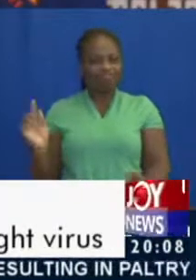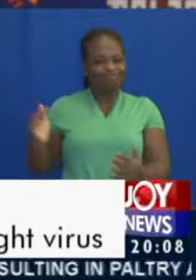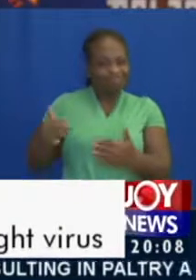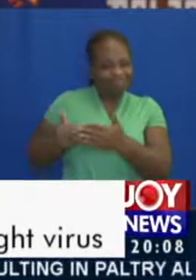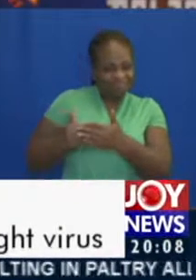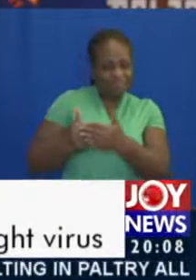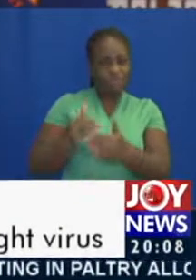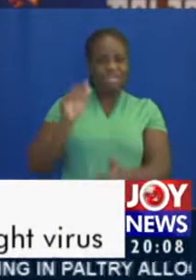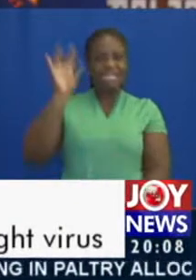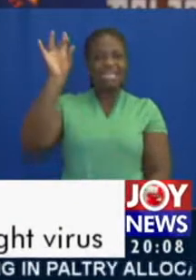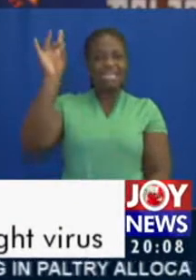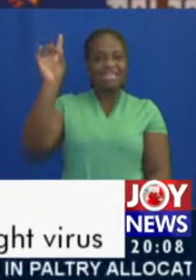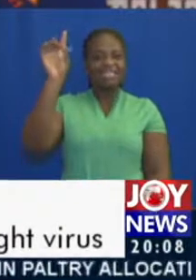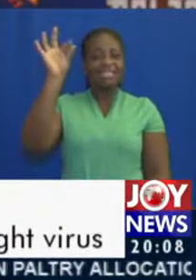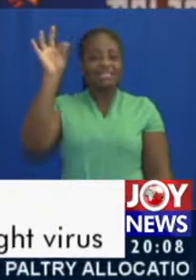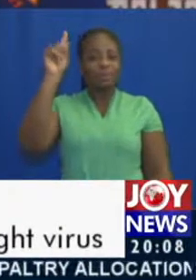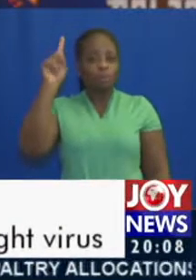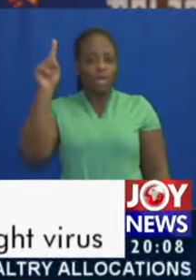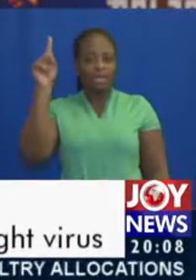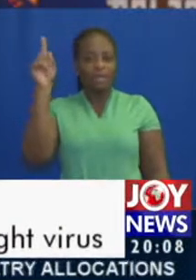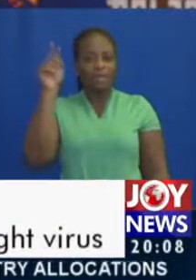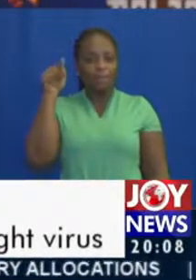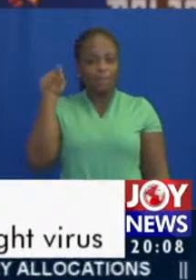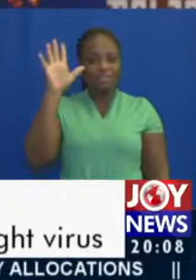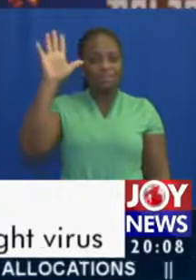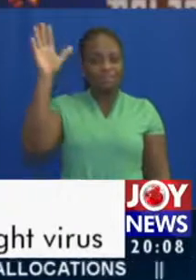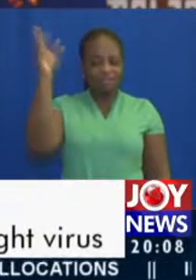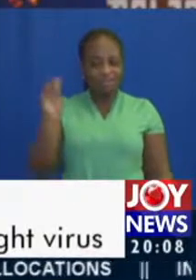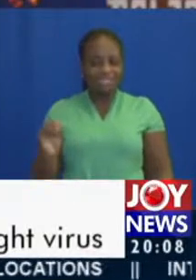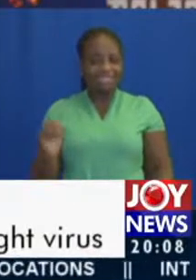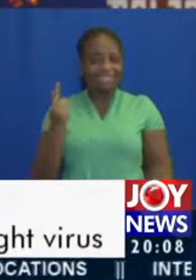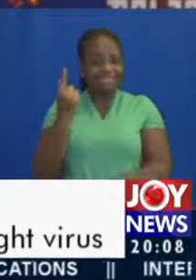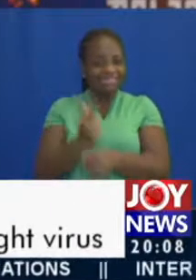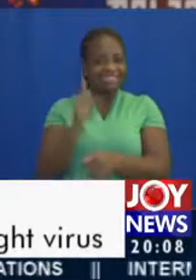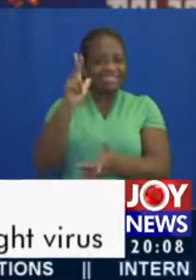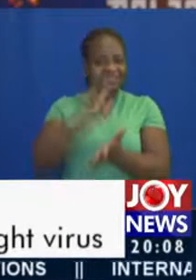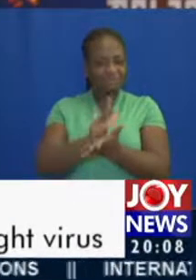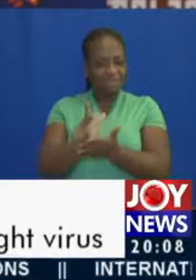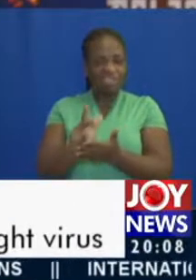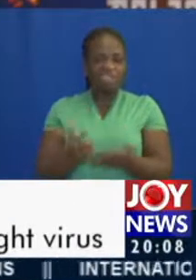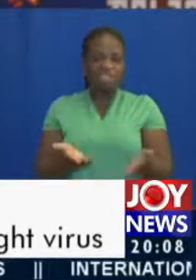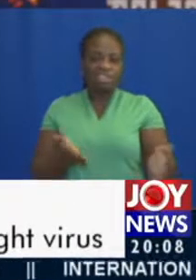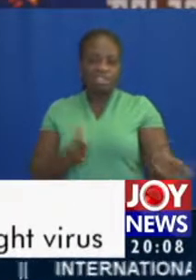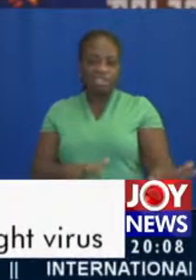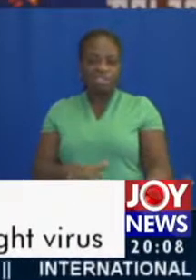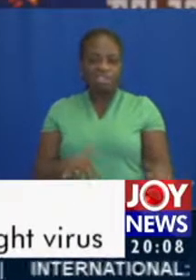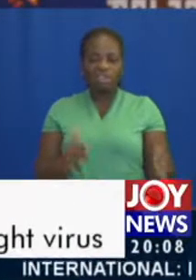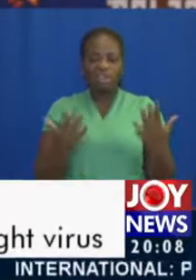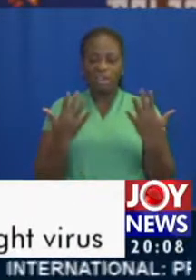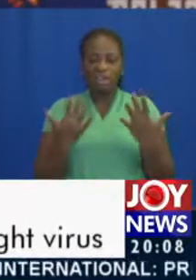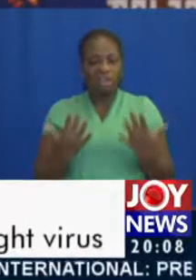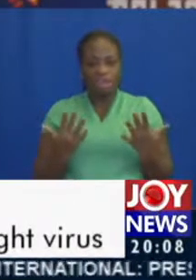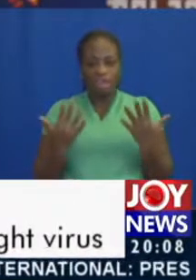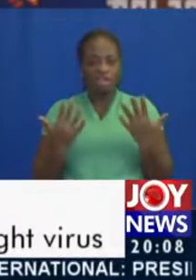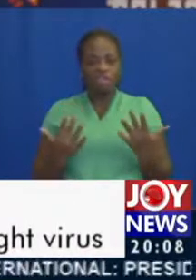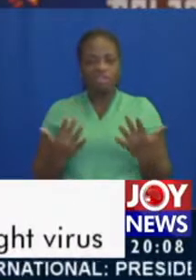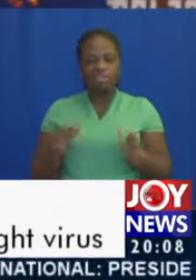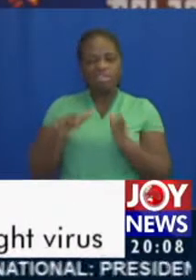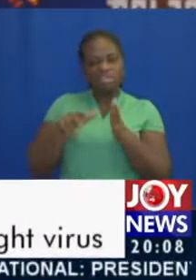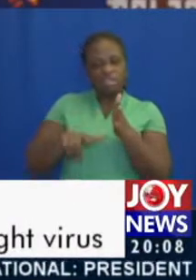95.1% in 3 weeks. Our death rate continues mercifully to be low